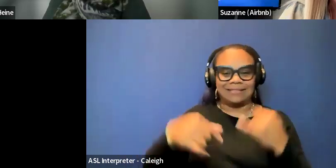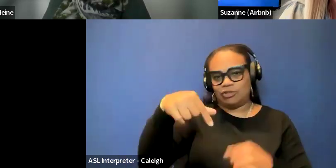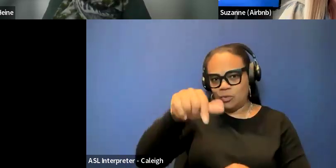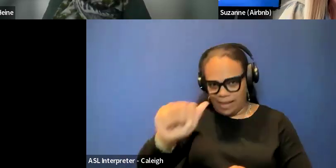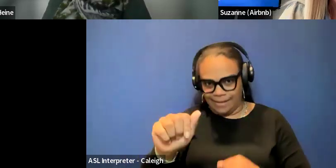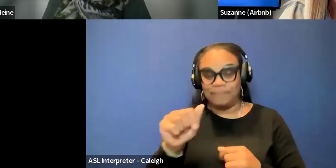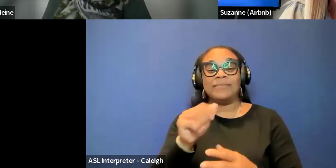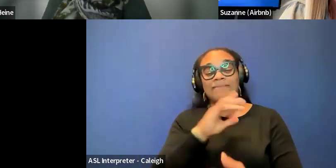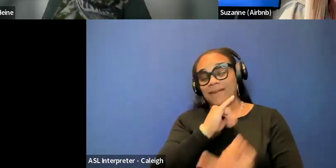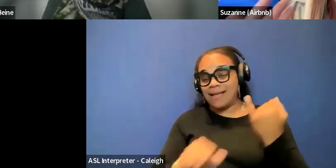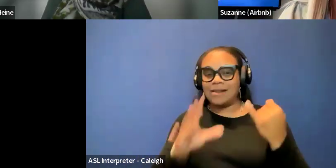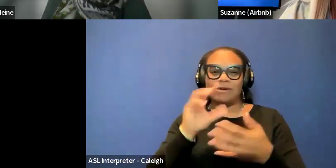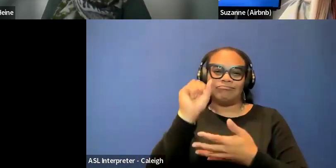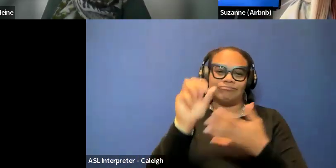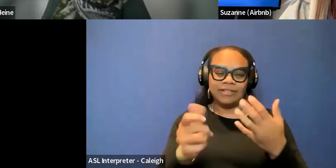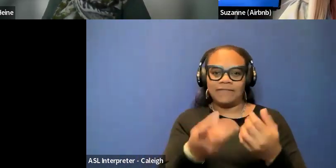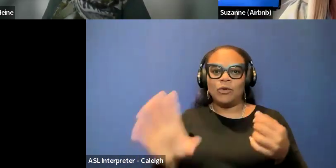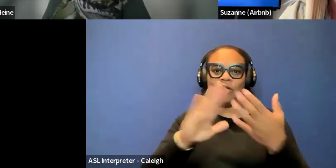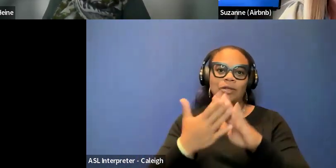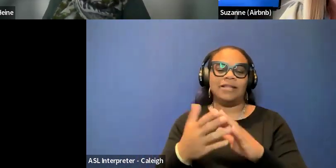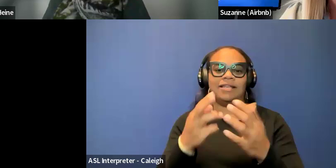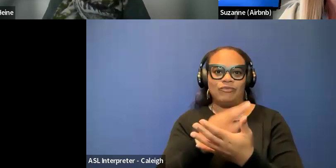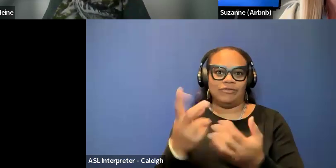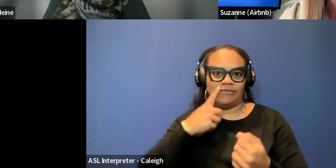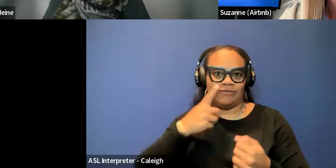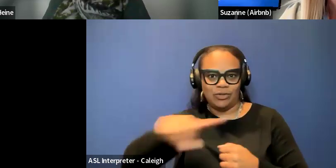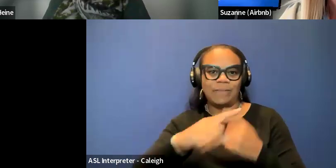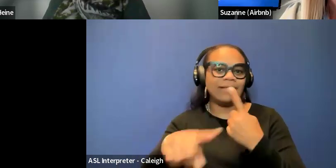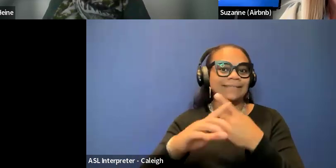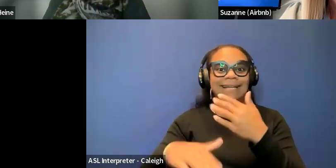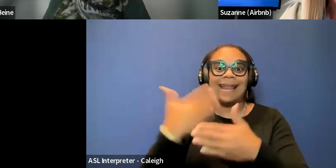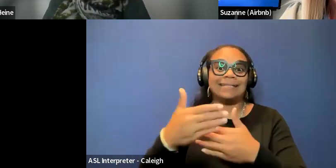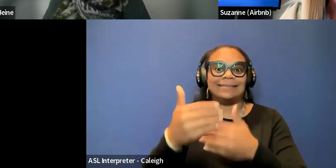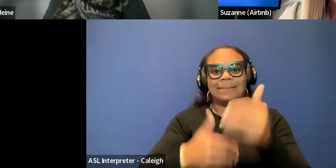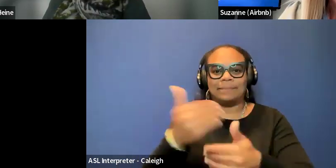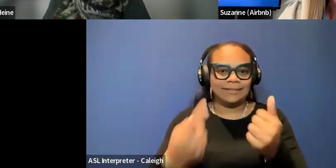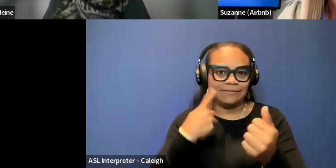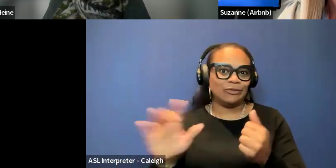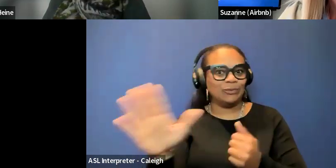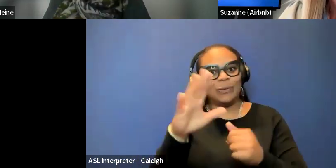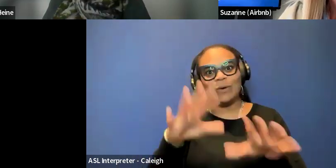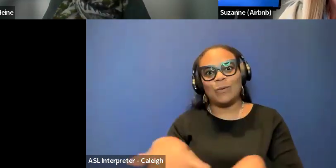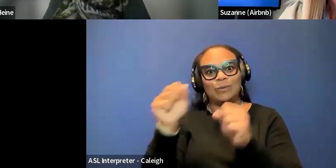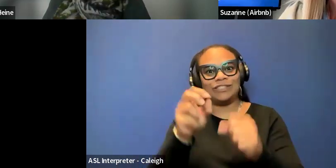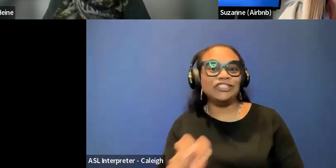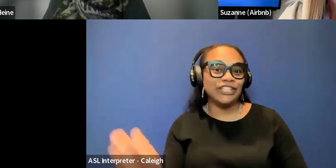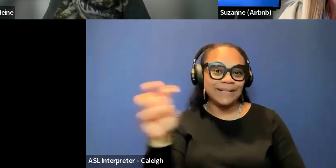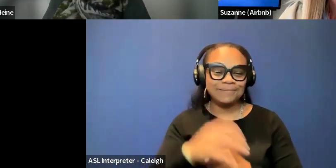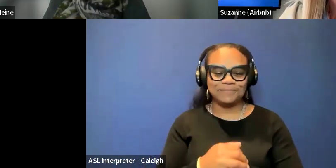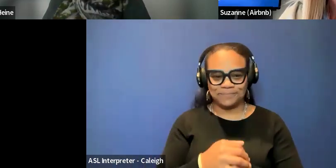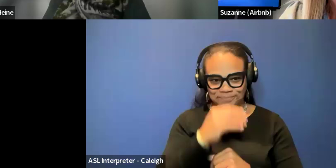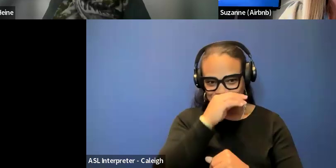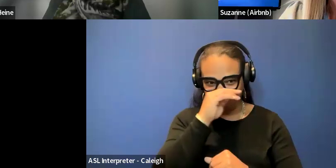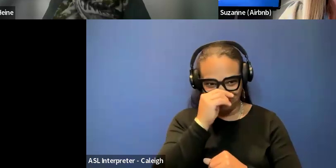community resources that we have and sort of next steps for you guys as you start your hosting journey. So let's start talking